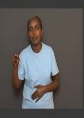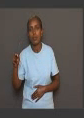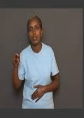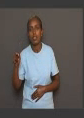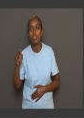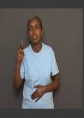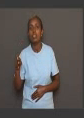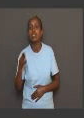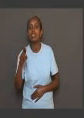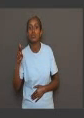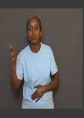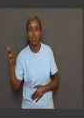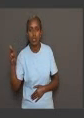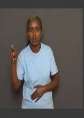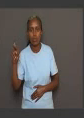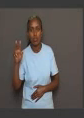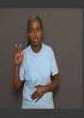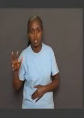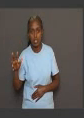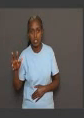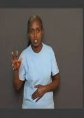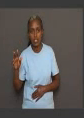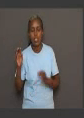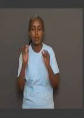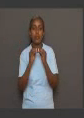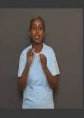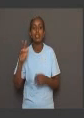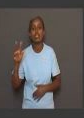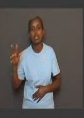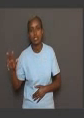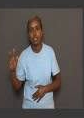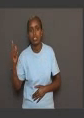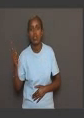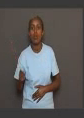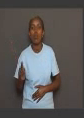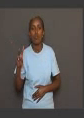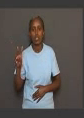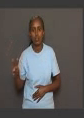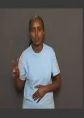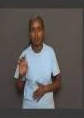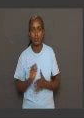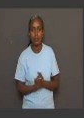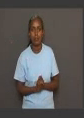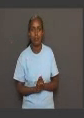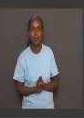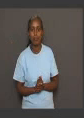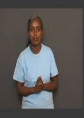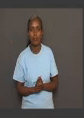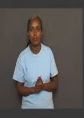prime is the square root of 3 plus 3 over 2.